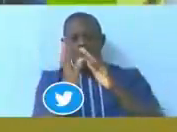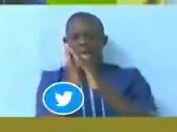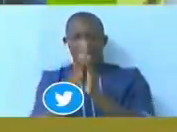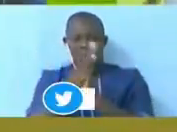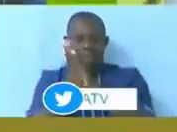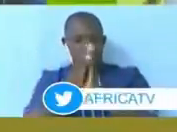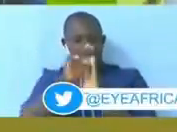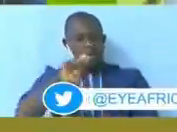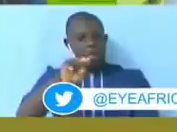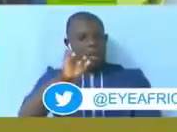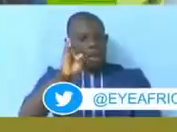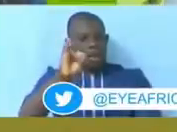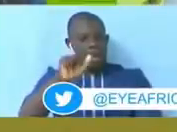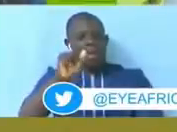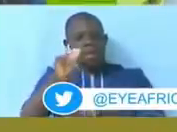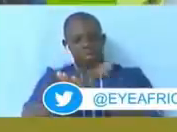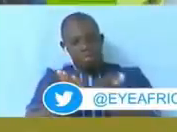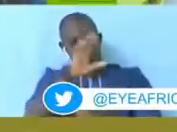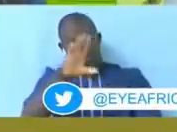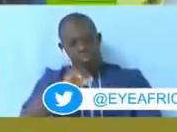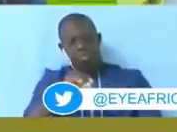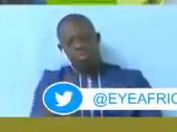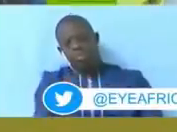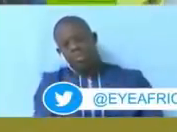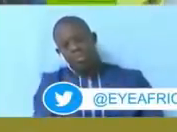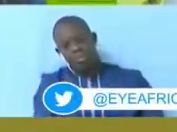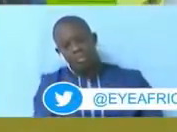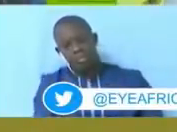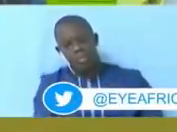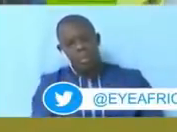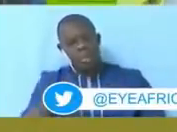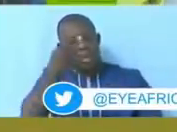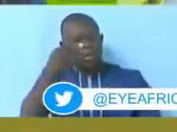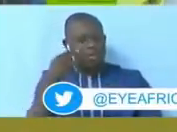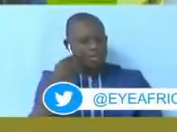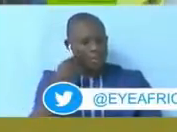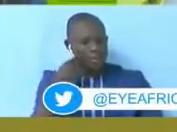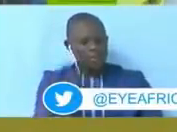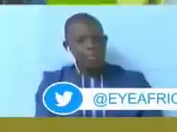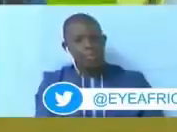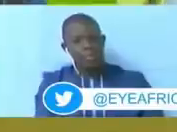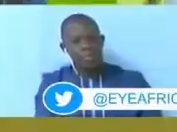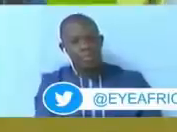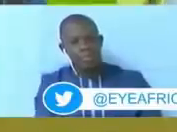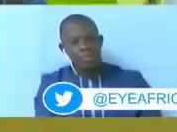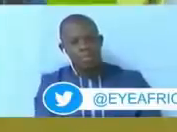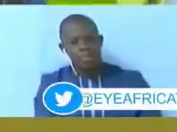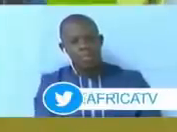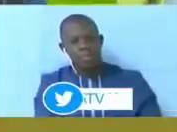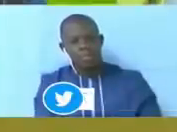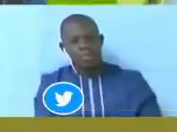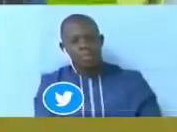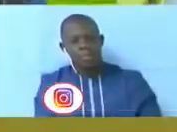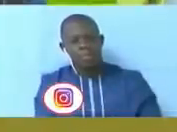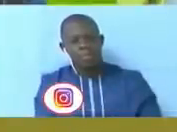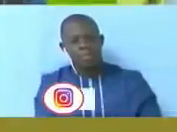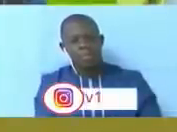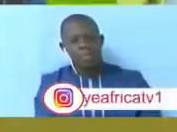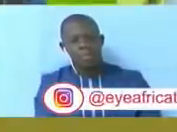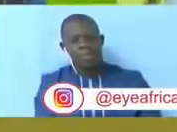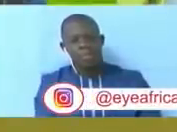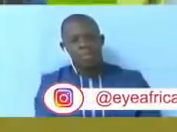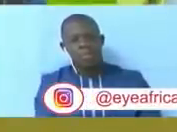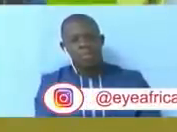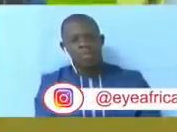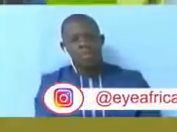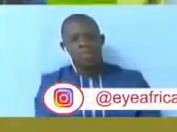Kulola Mealonko Kulu, Wanyarling Mealonka, Boeta NIL come. Following day, Osamo. Independent published the dismissal of all